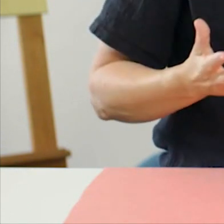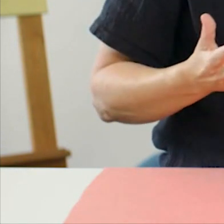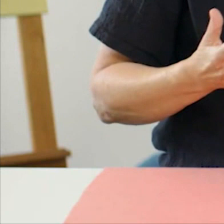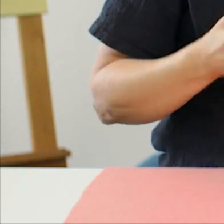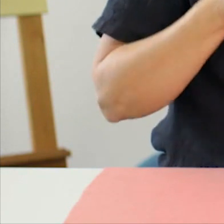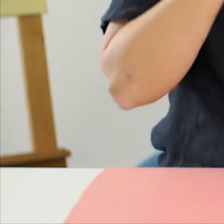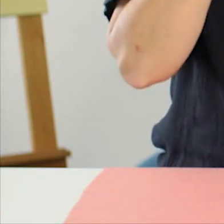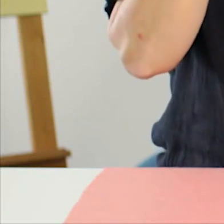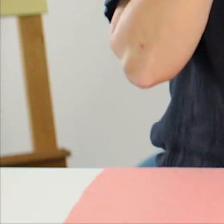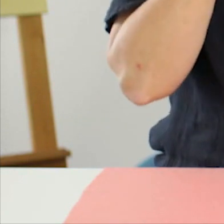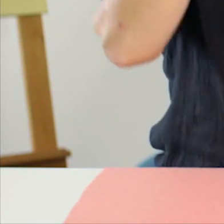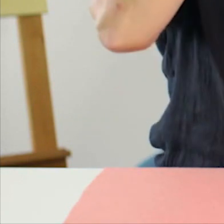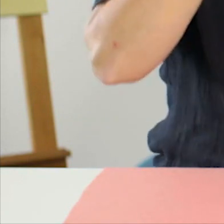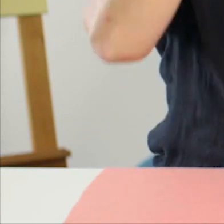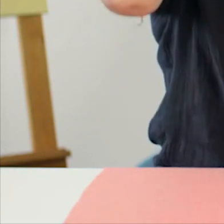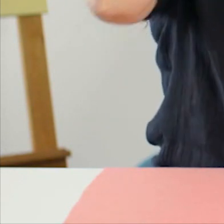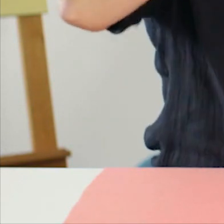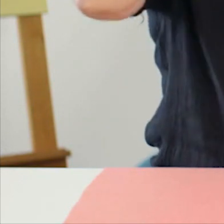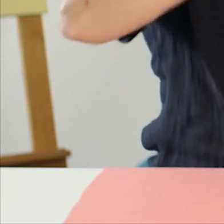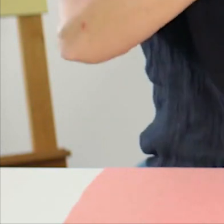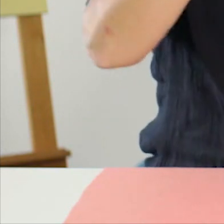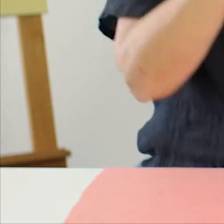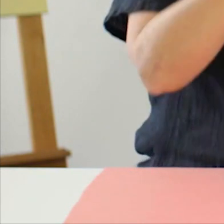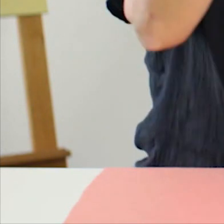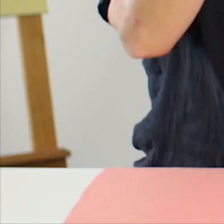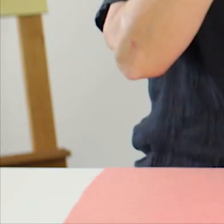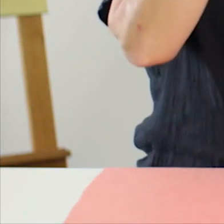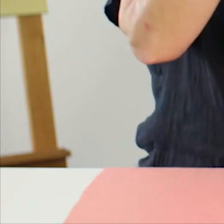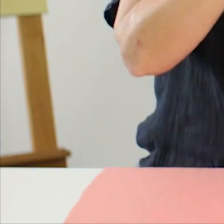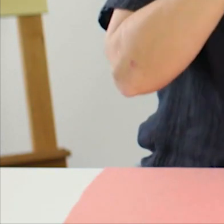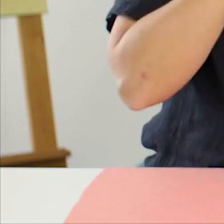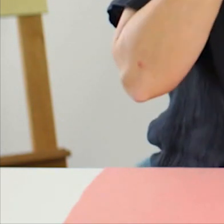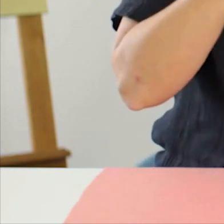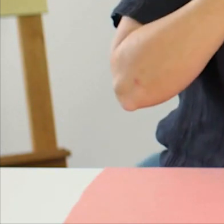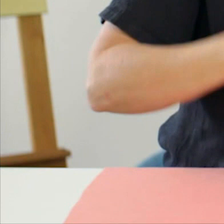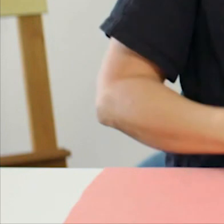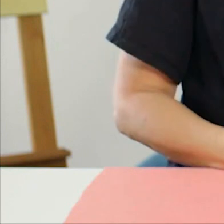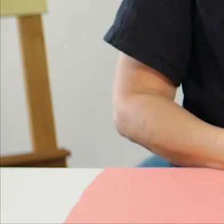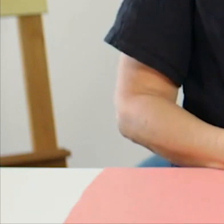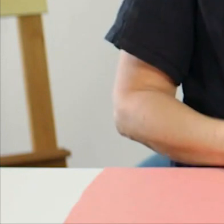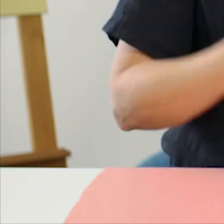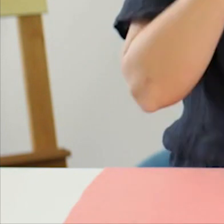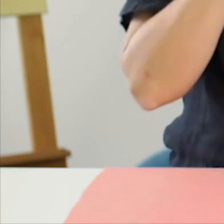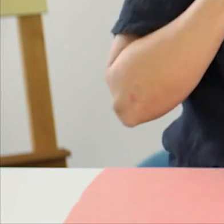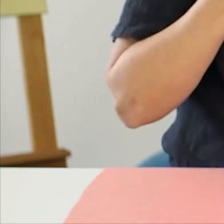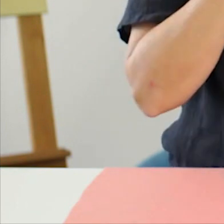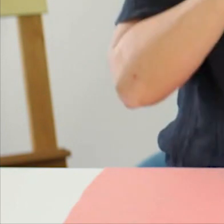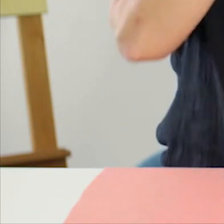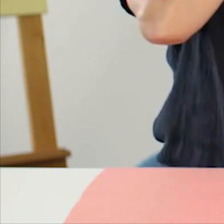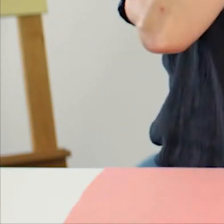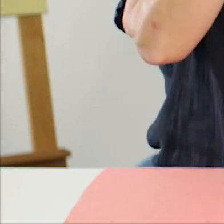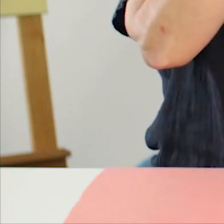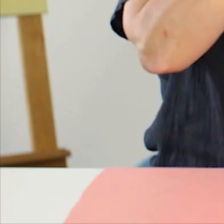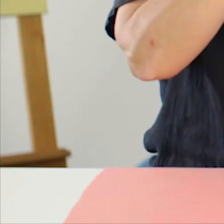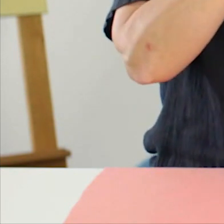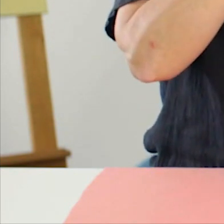to remember the key points. One way to summarise is to pause during your reading